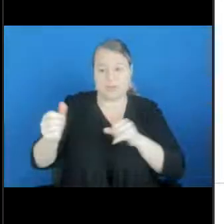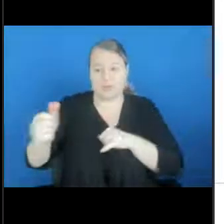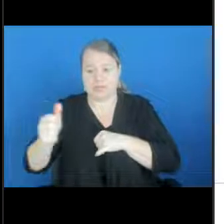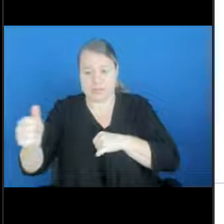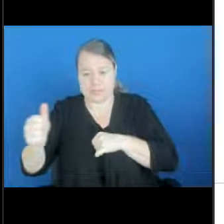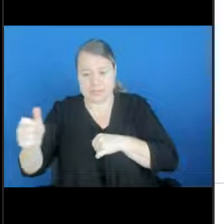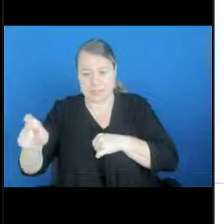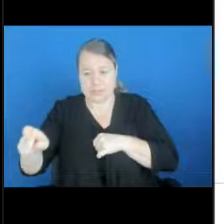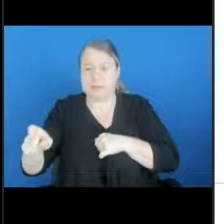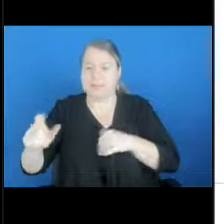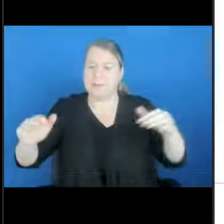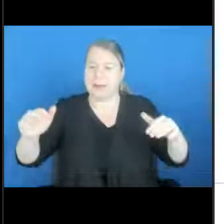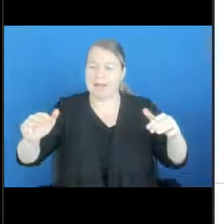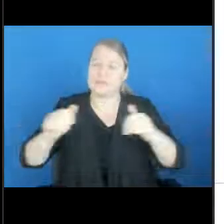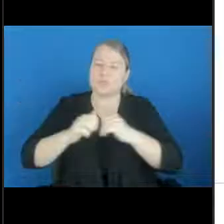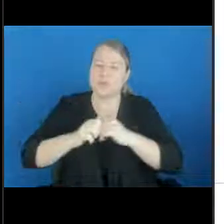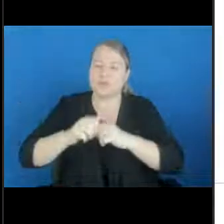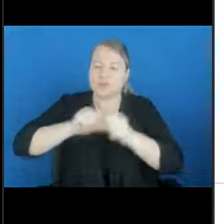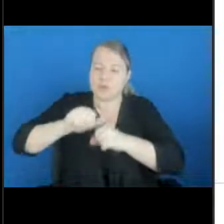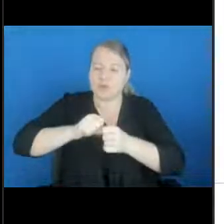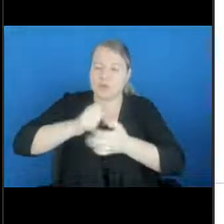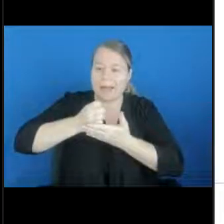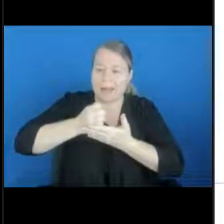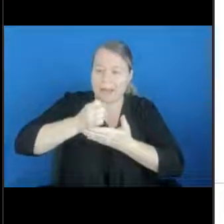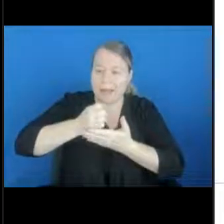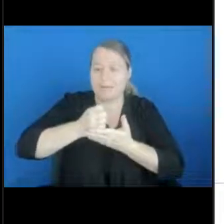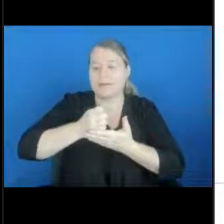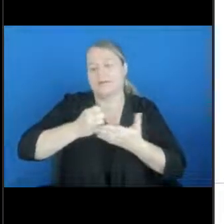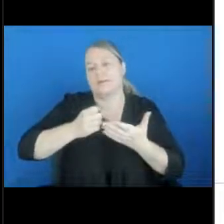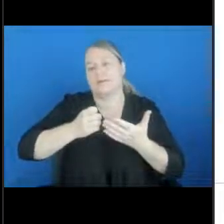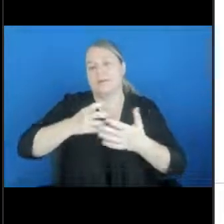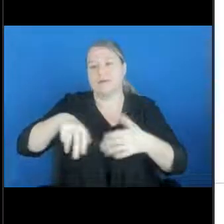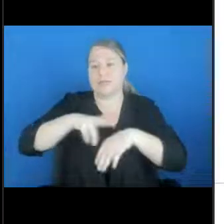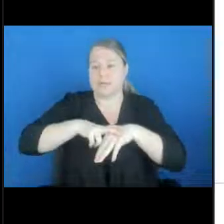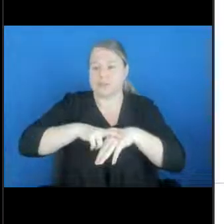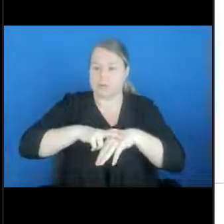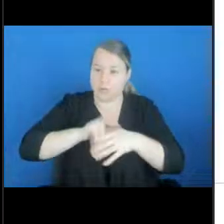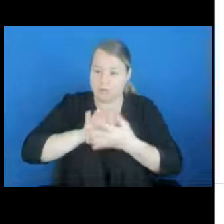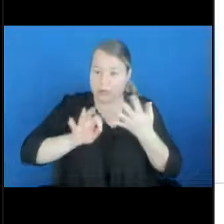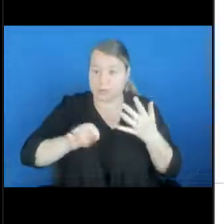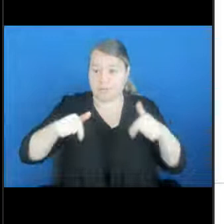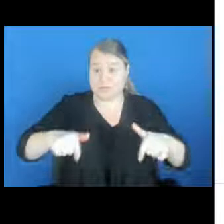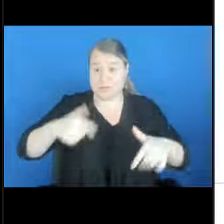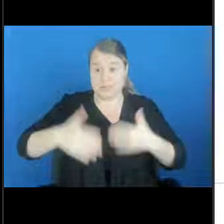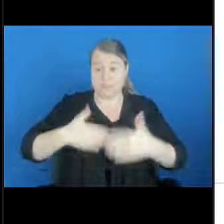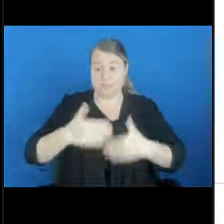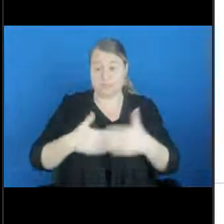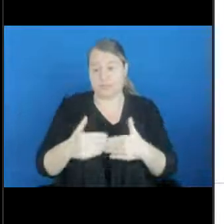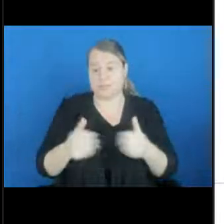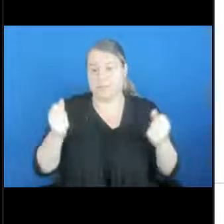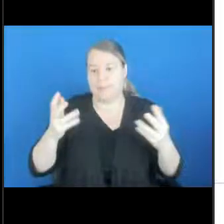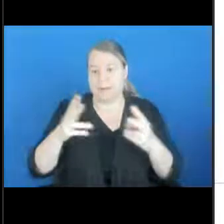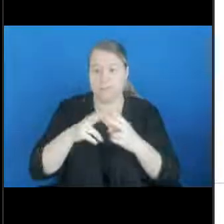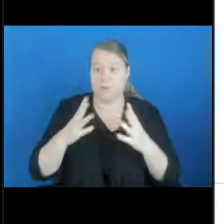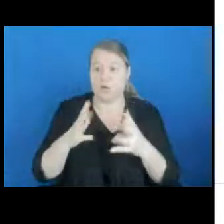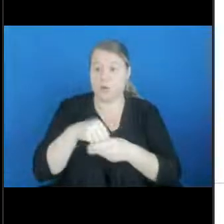social, economic, and natural environmental factors. During this part of the process, a wide range of partners include the